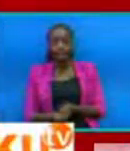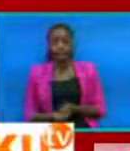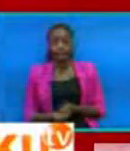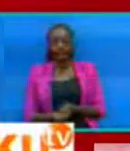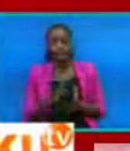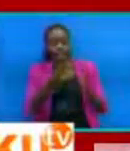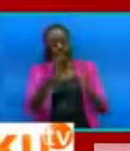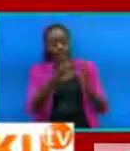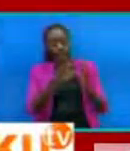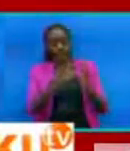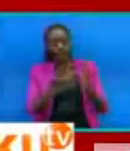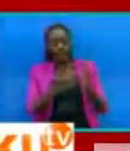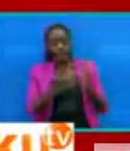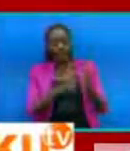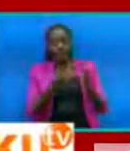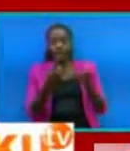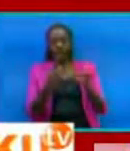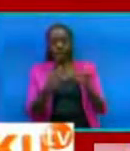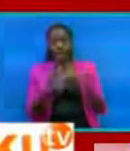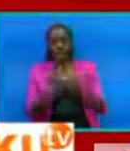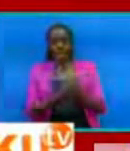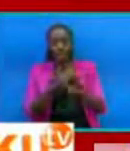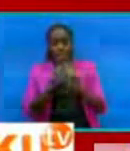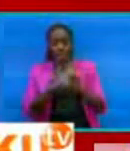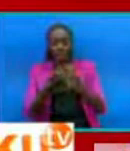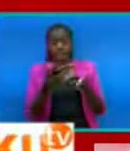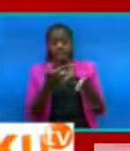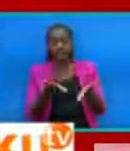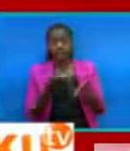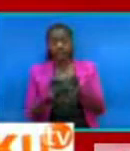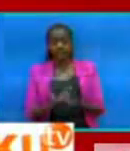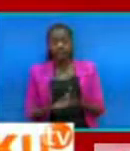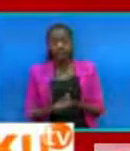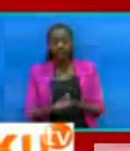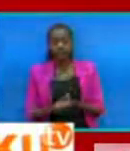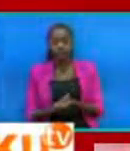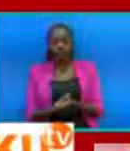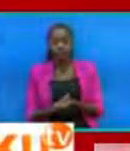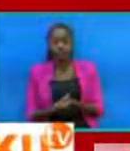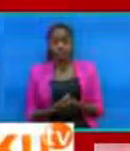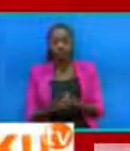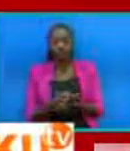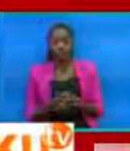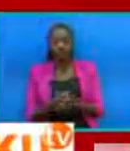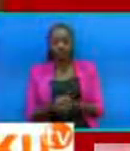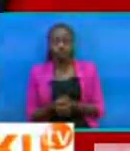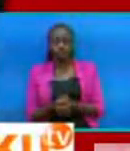update, but while I'm still here, I can take more reaction.